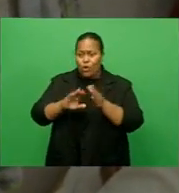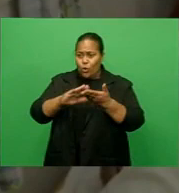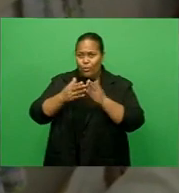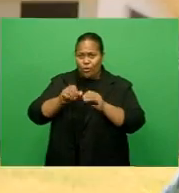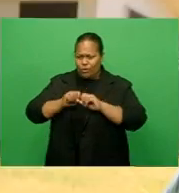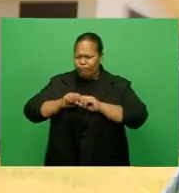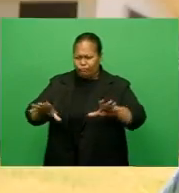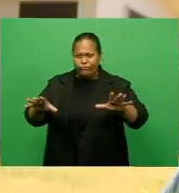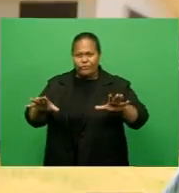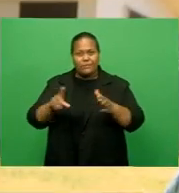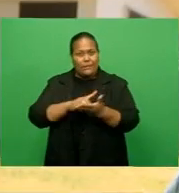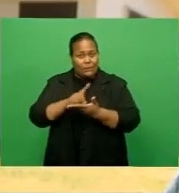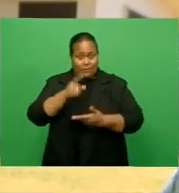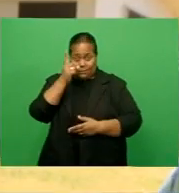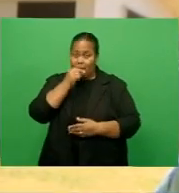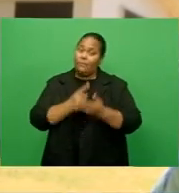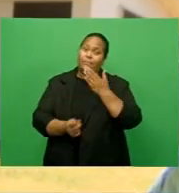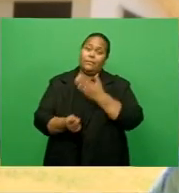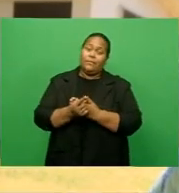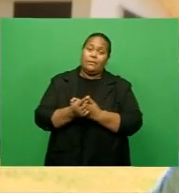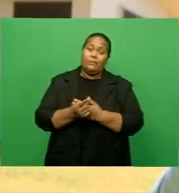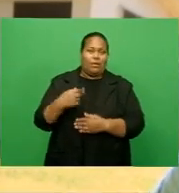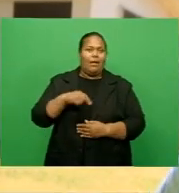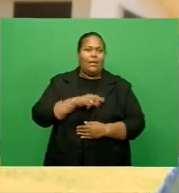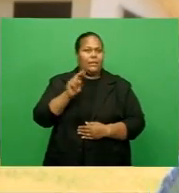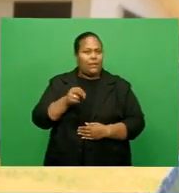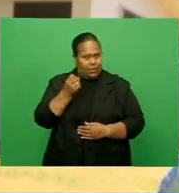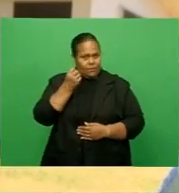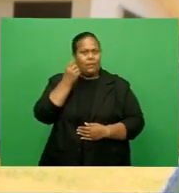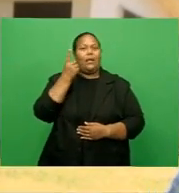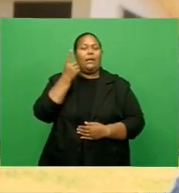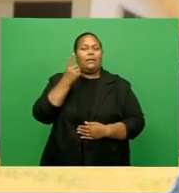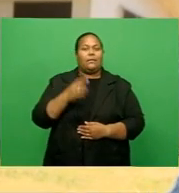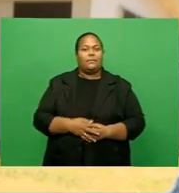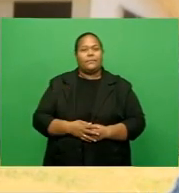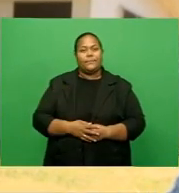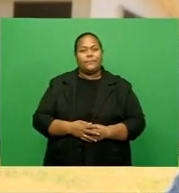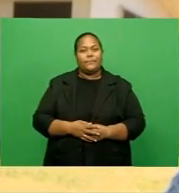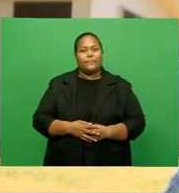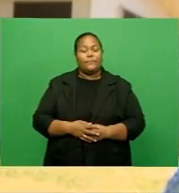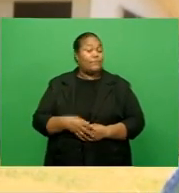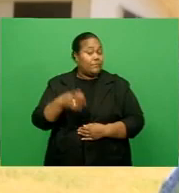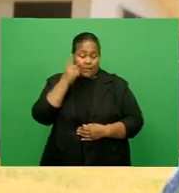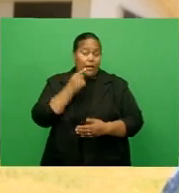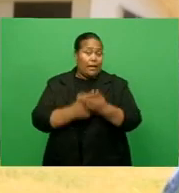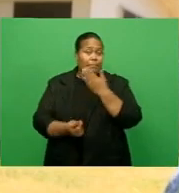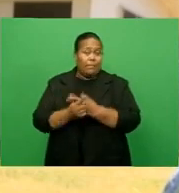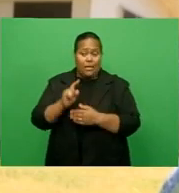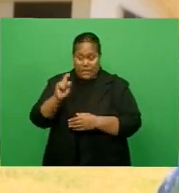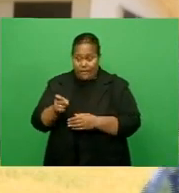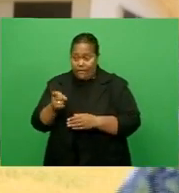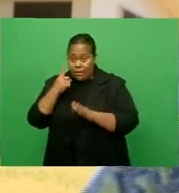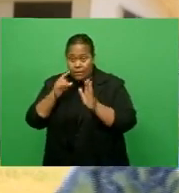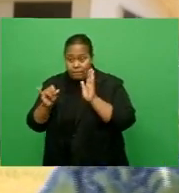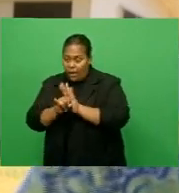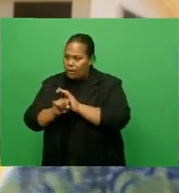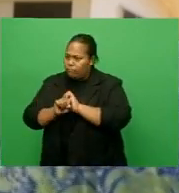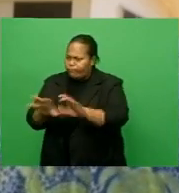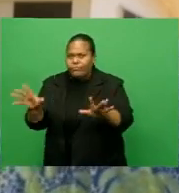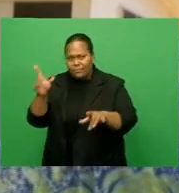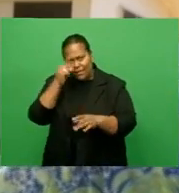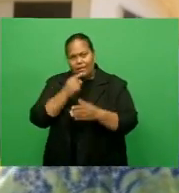think there's also a realization that a significant impact can be made if you actually come and actually see for